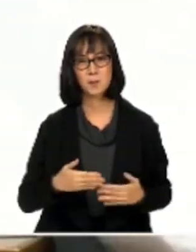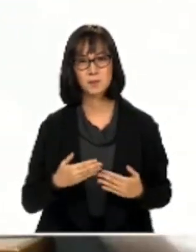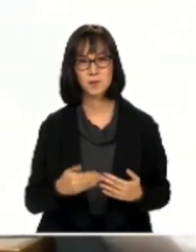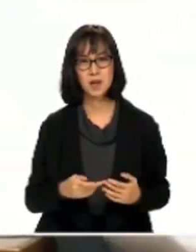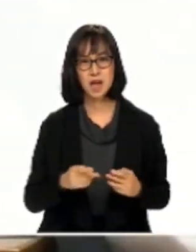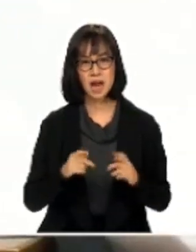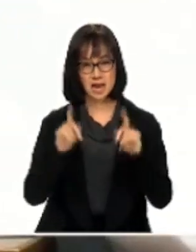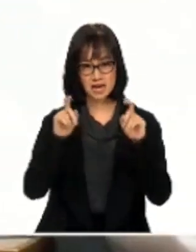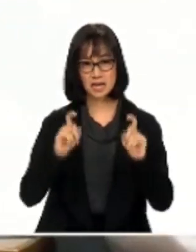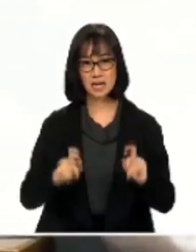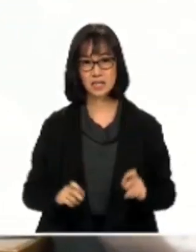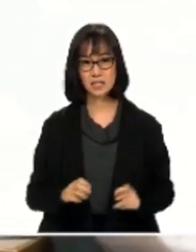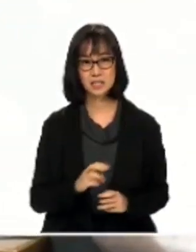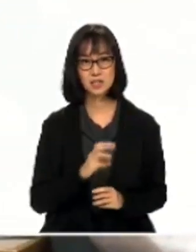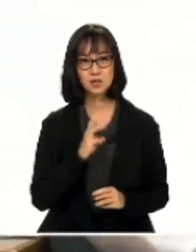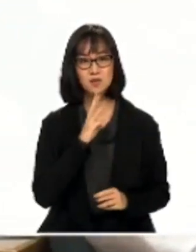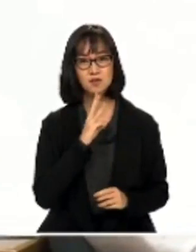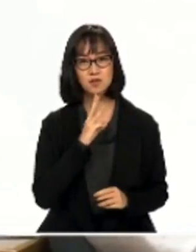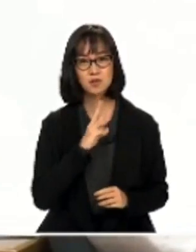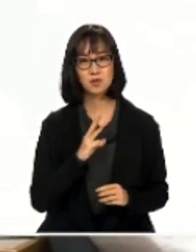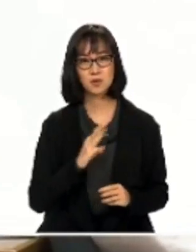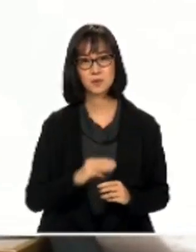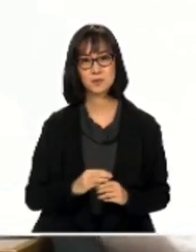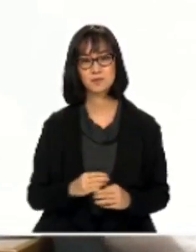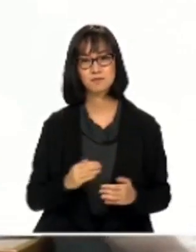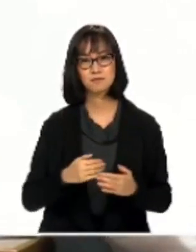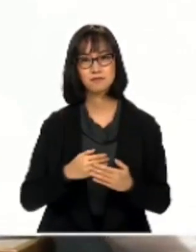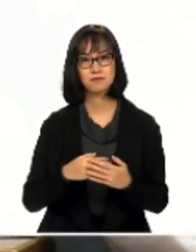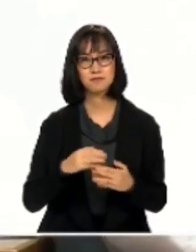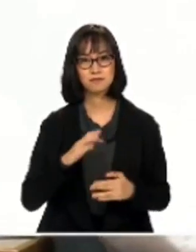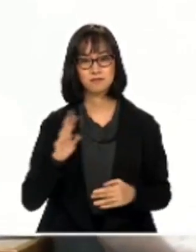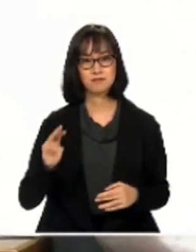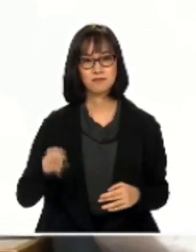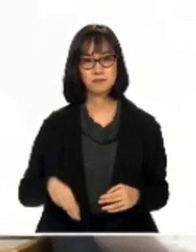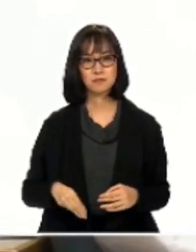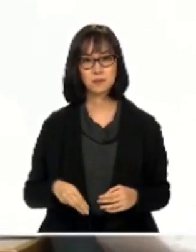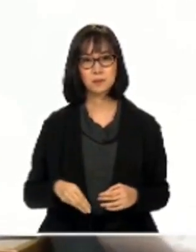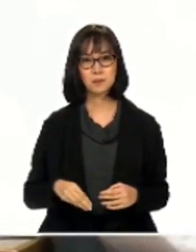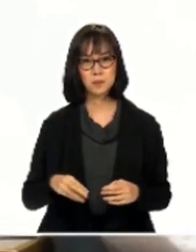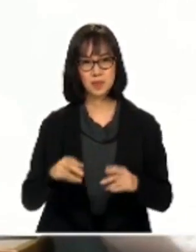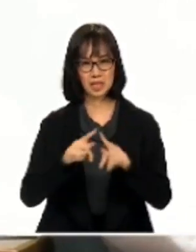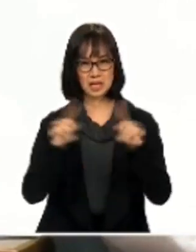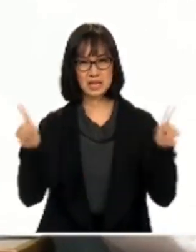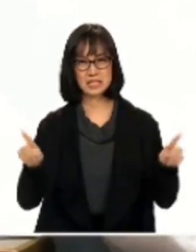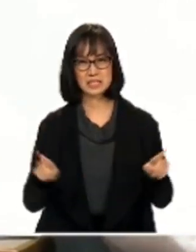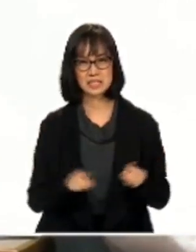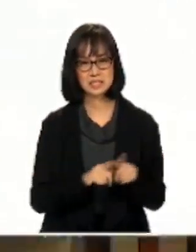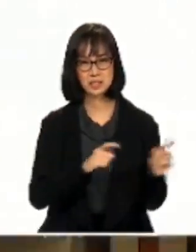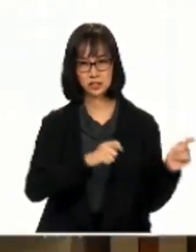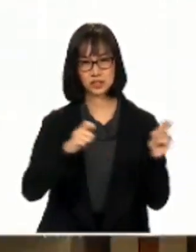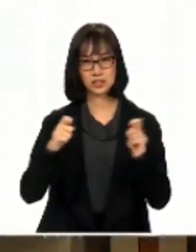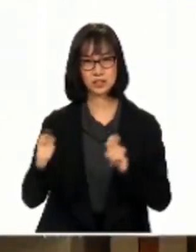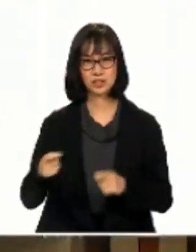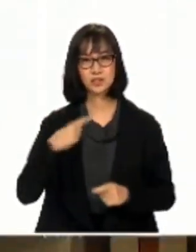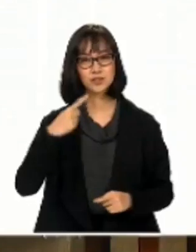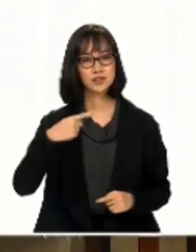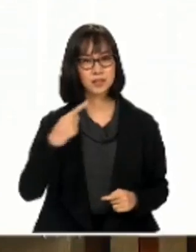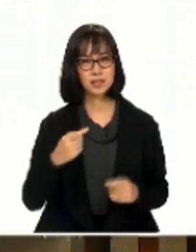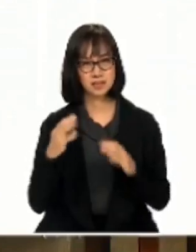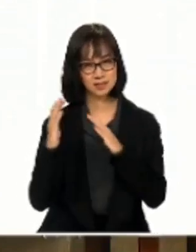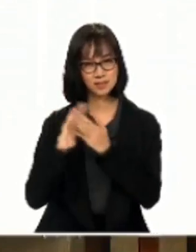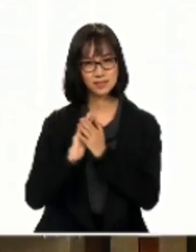near Padre Faura. We will relocate informal settlers. I hope it can happen during my